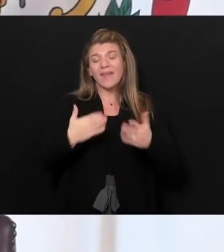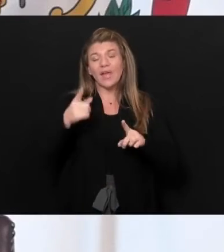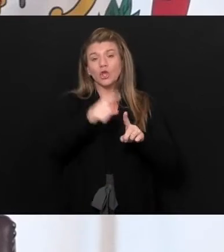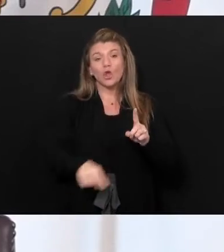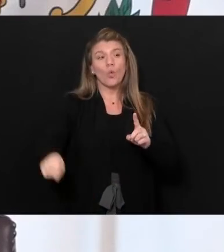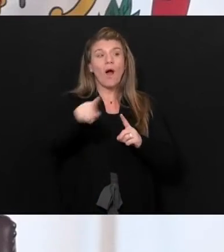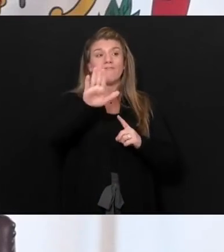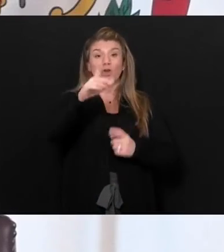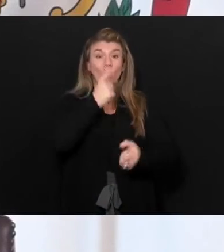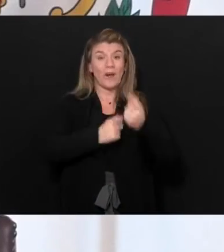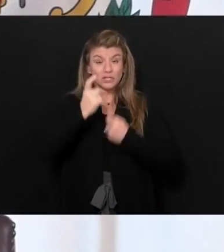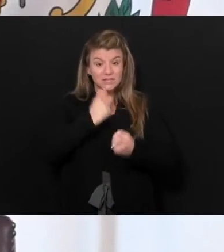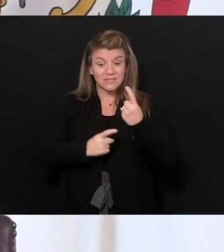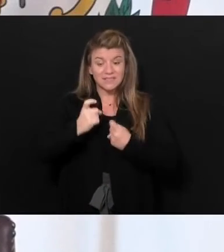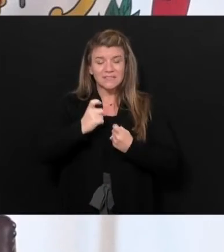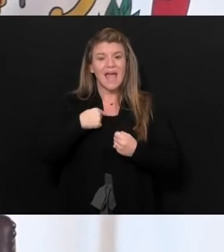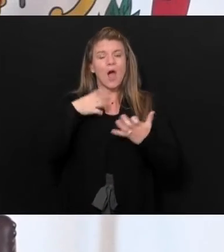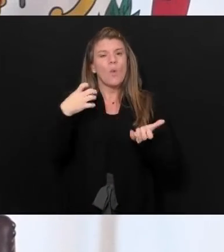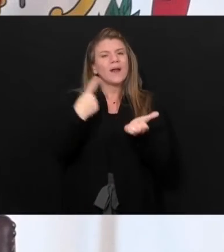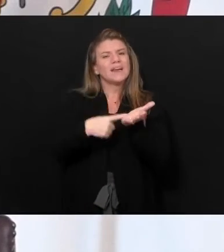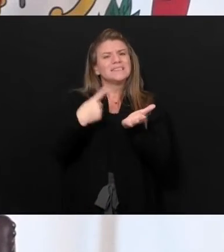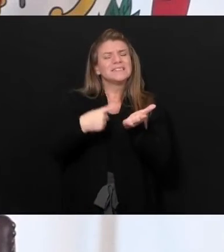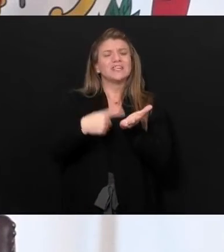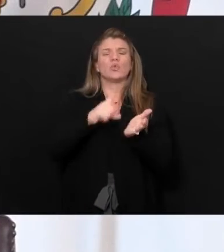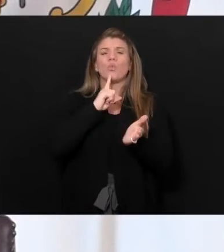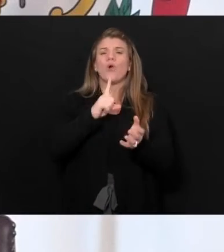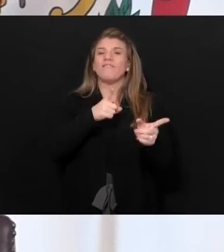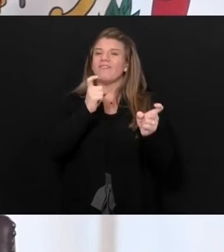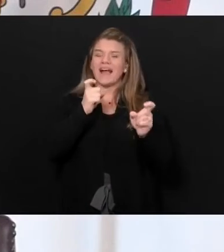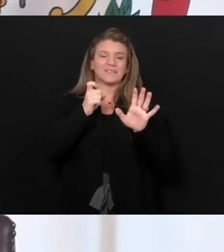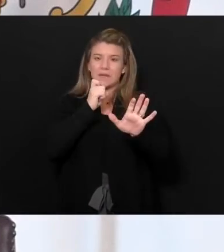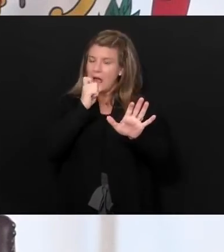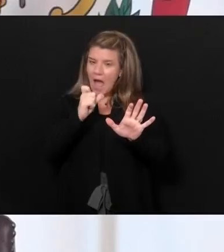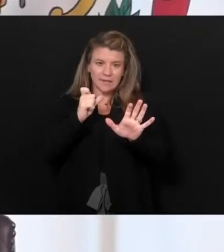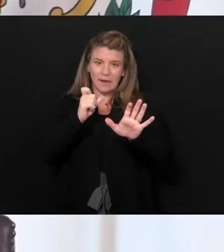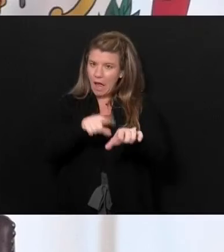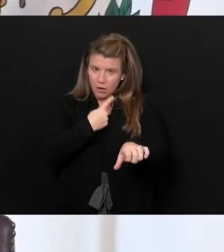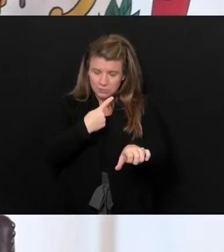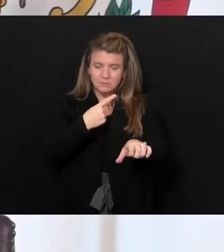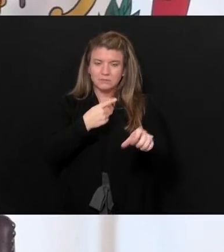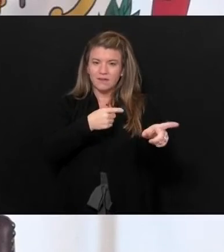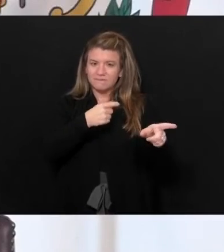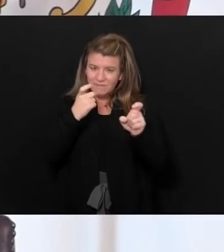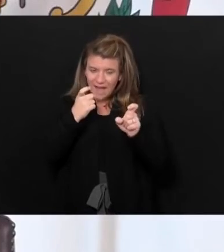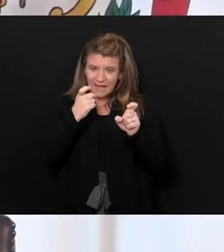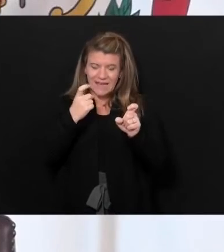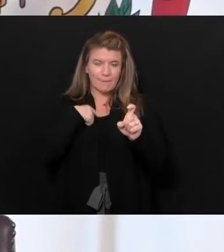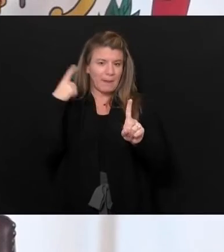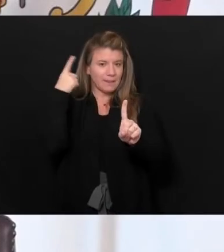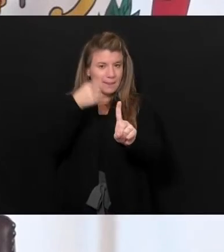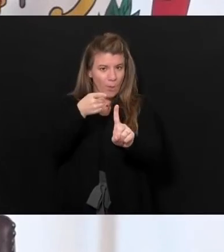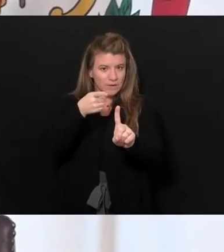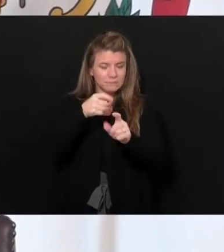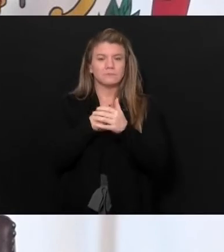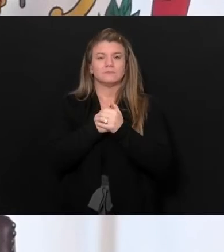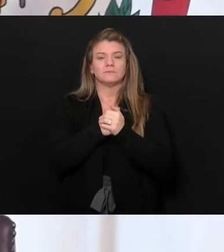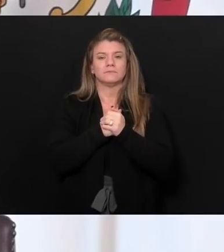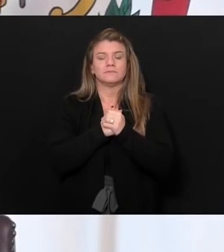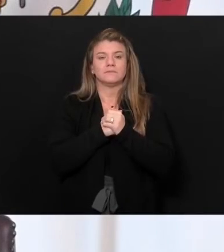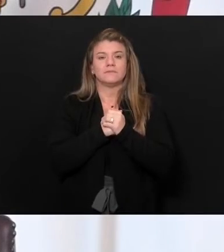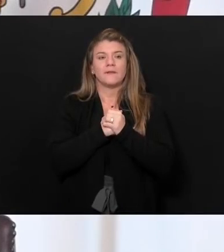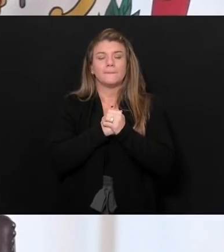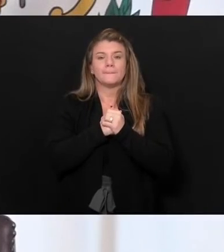for their questions. I want to go over just real quick. It won't take me but a second and everything, because I'll be right to the point.